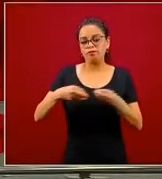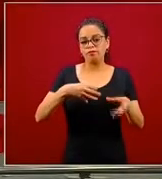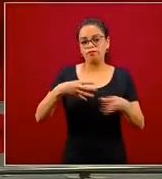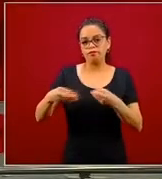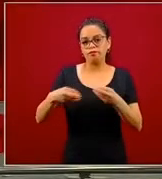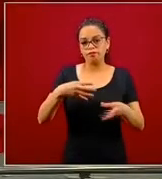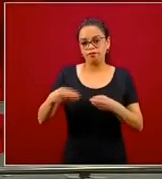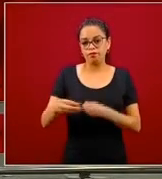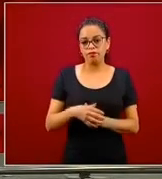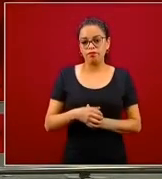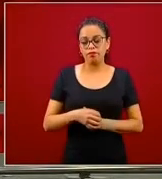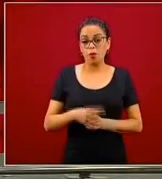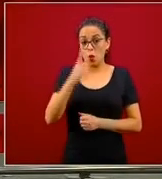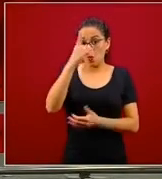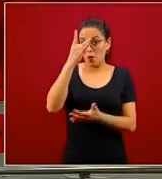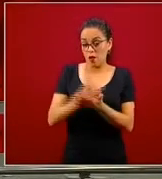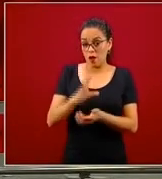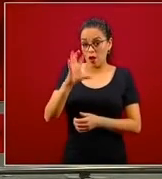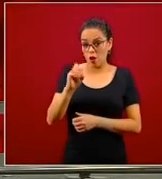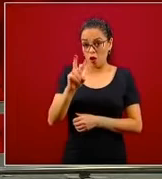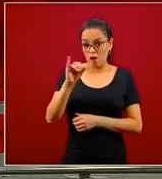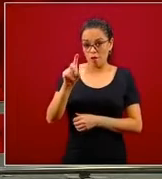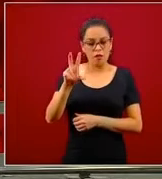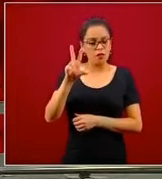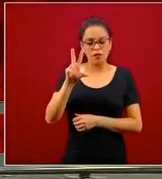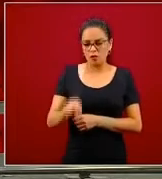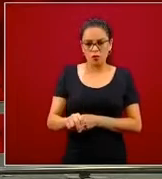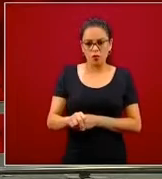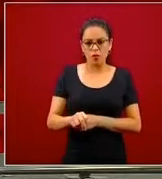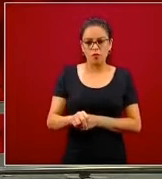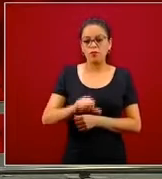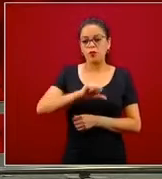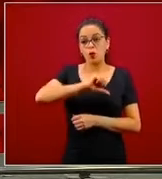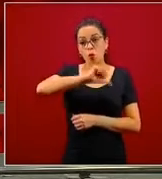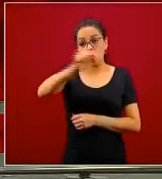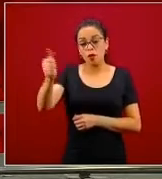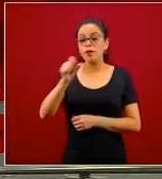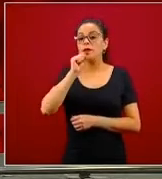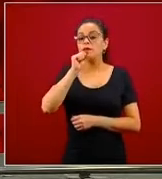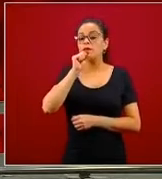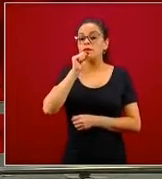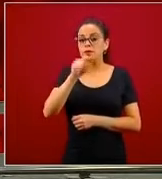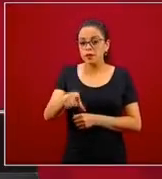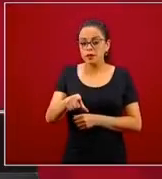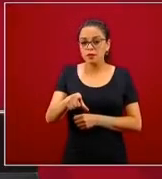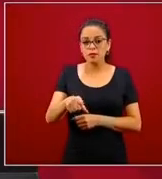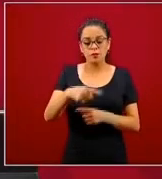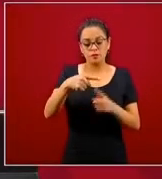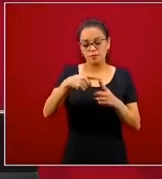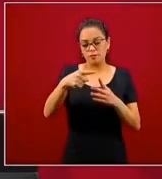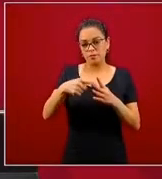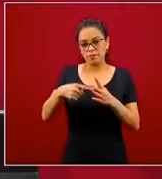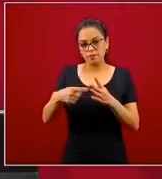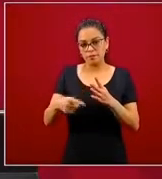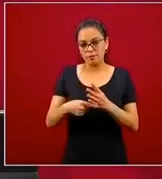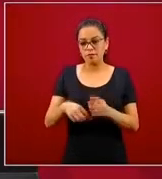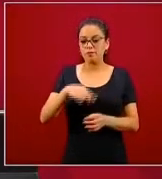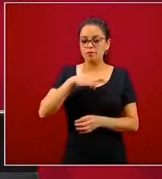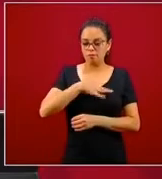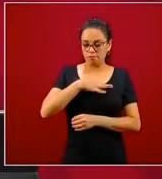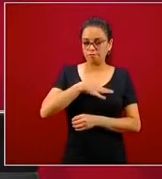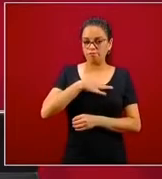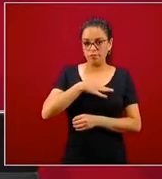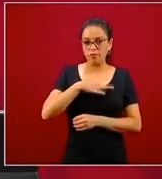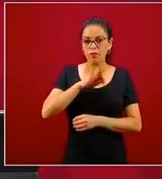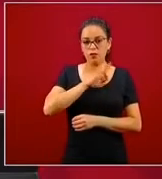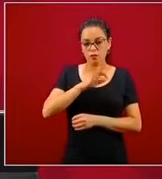to solamente prevent COVID infectious diseases from y las que spreading, se transmiten por not vía just respiratoria, COVID, sino una any gran cantidad disease de that is otras transmitted infecciones through your que